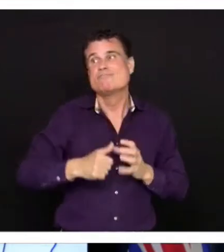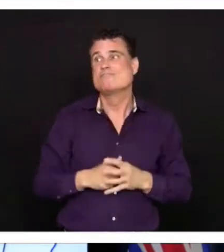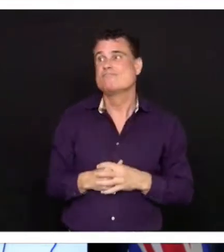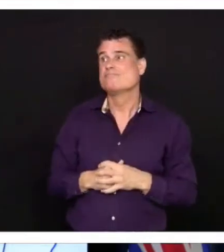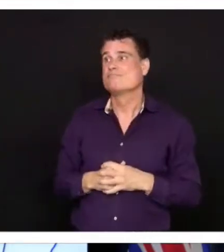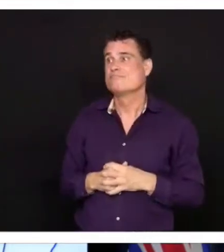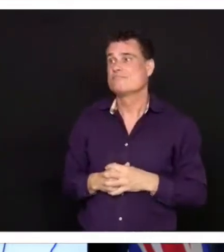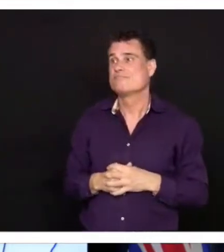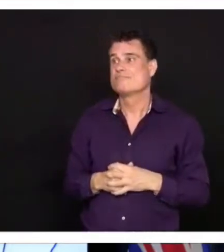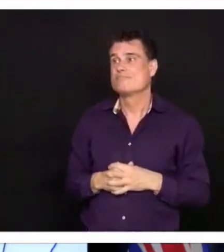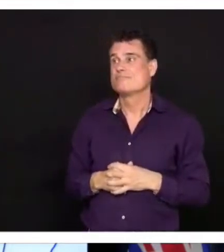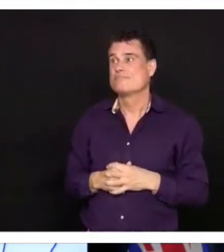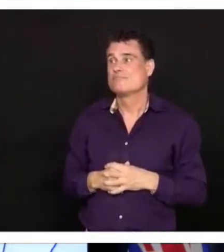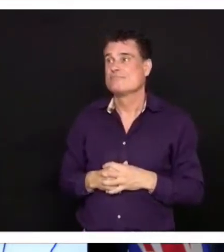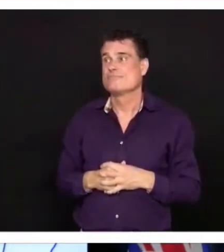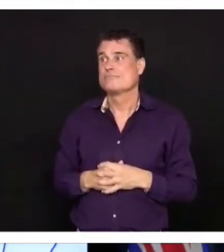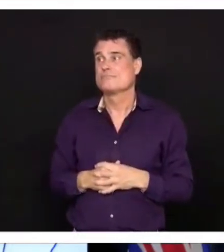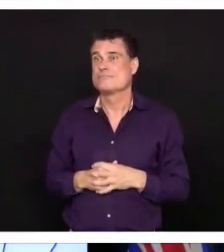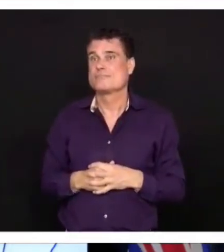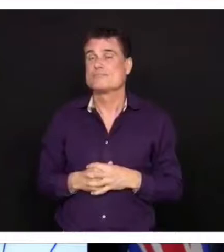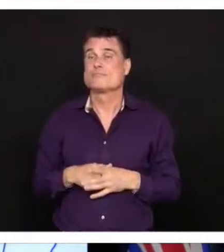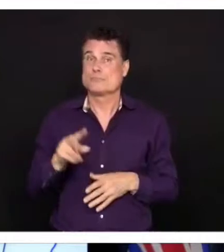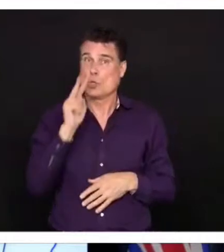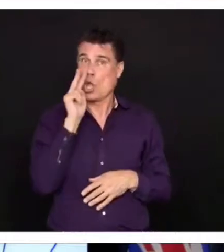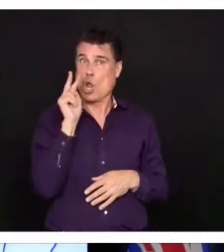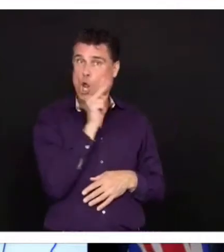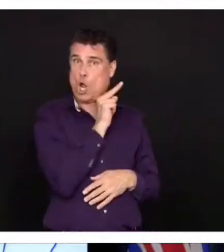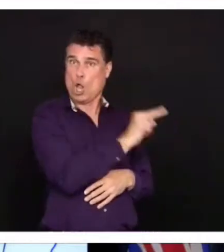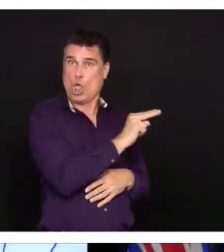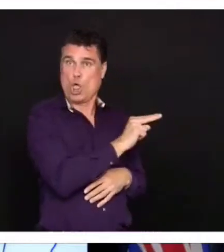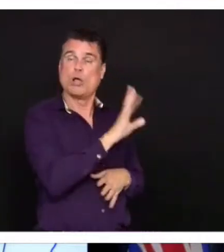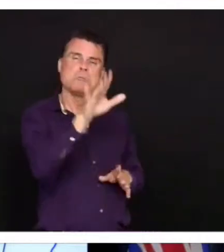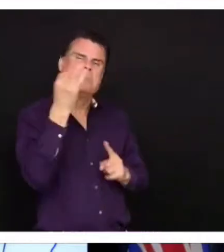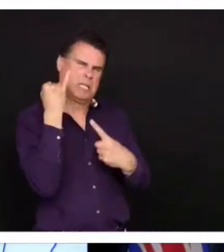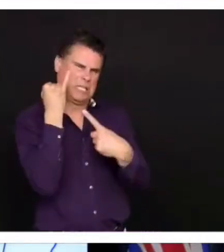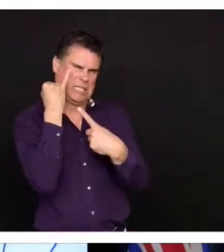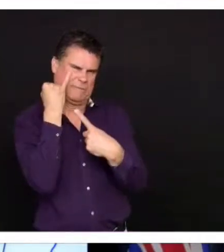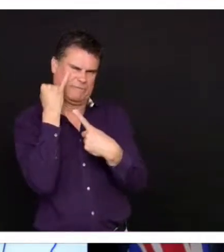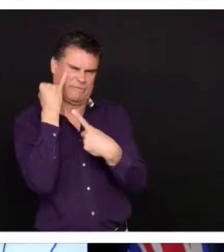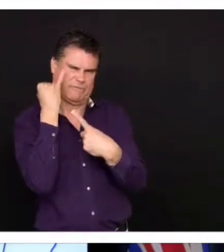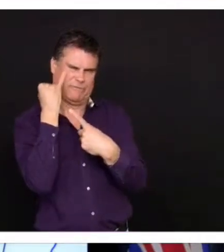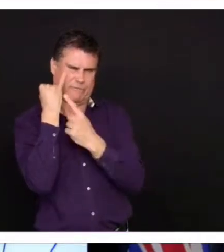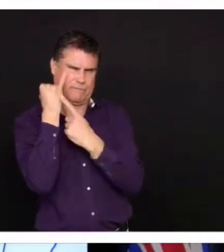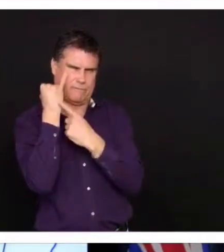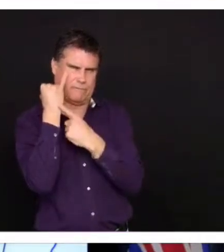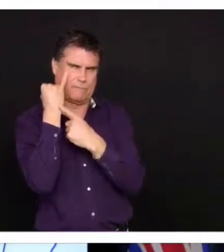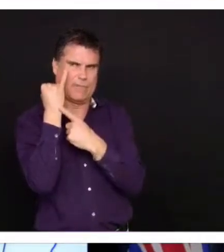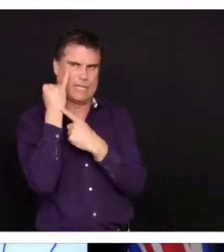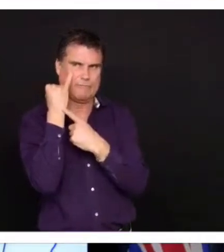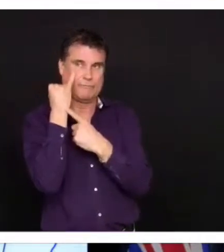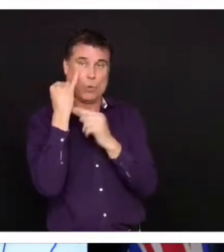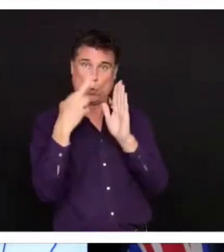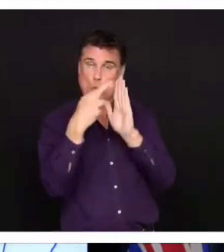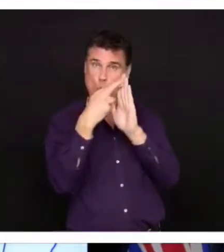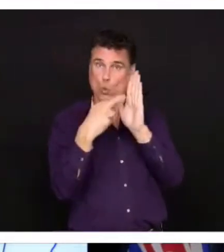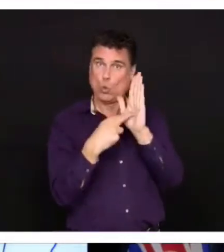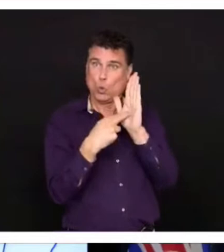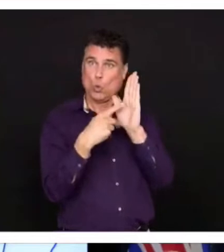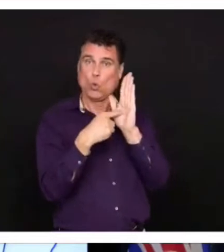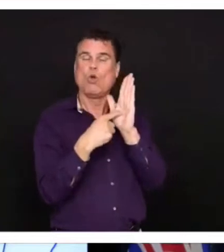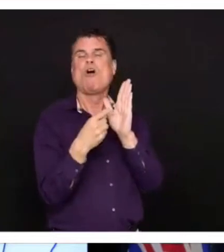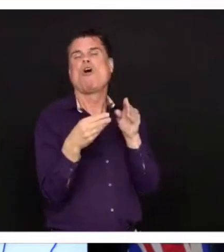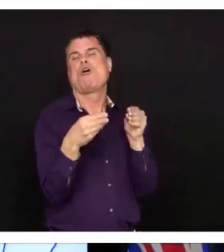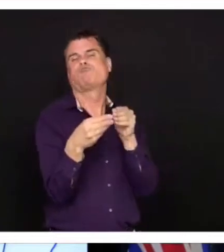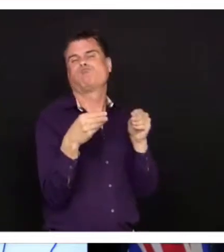what this says to me, it reinforces our need to stay the course for now. When we look at where we are,